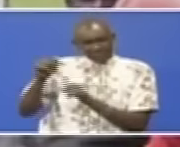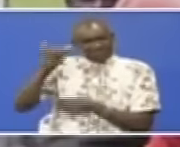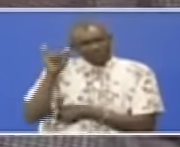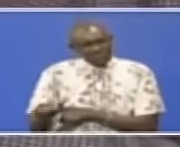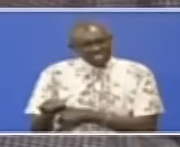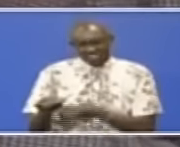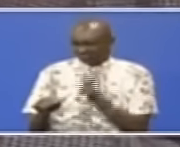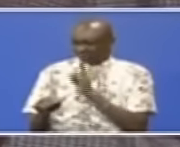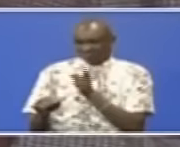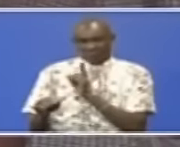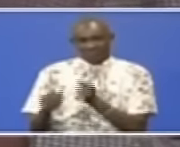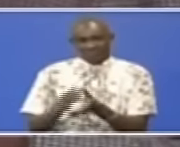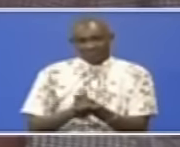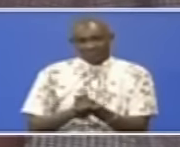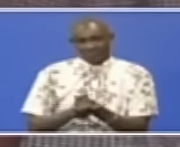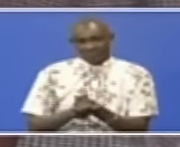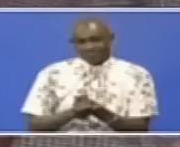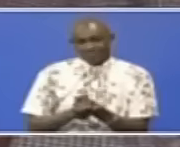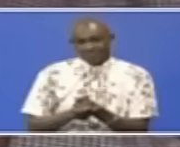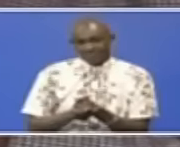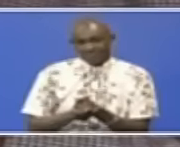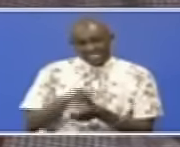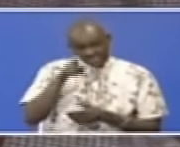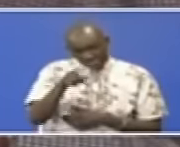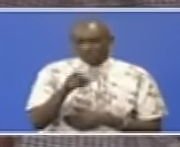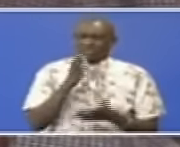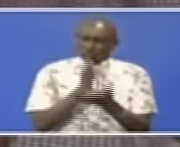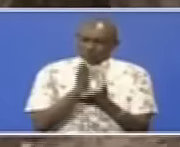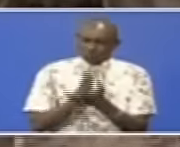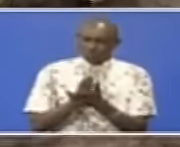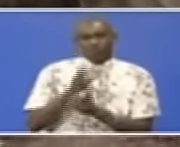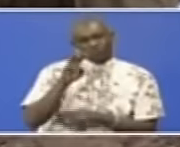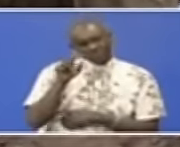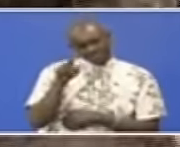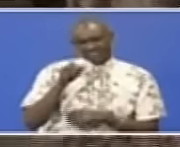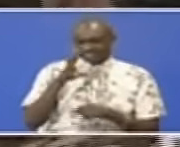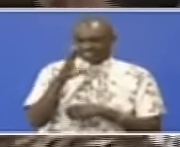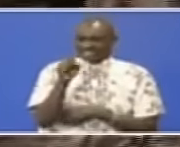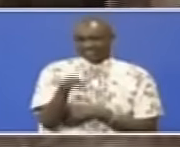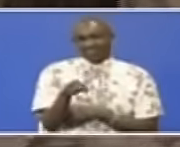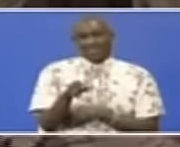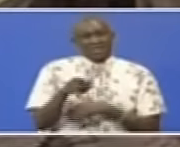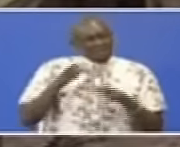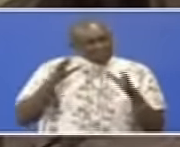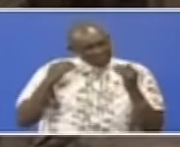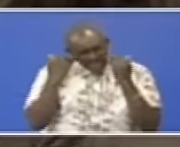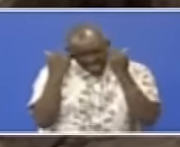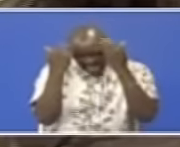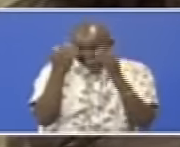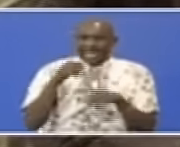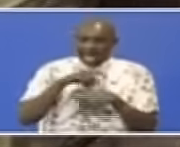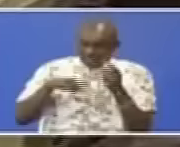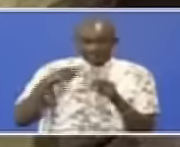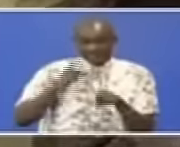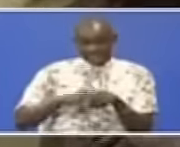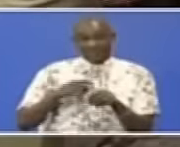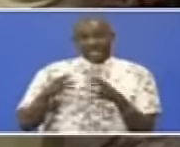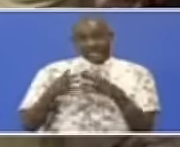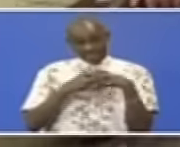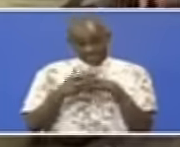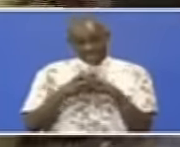kule. Don't act fast, it will be Waiguru Dome. Pressure on Waiguru to quit as America's New